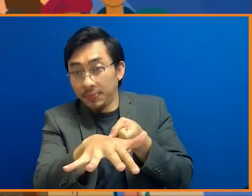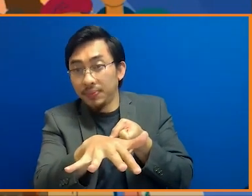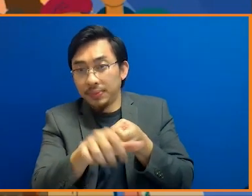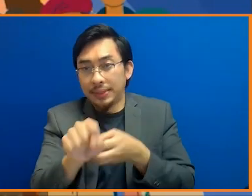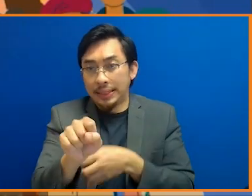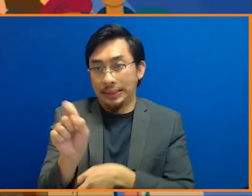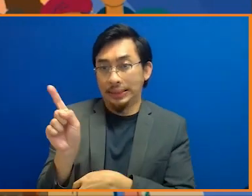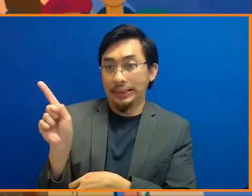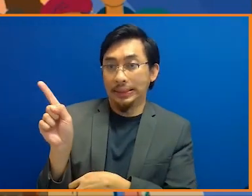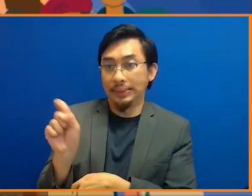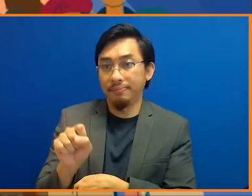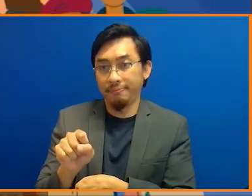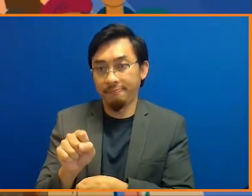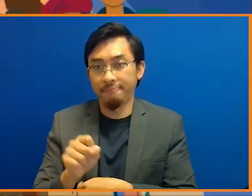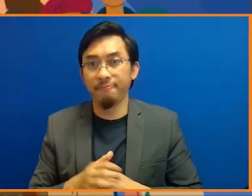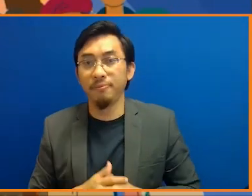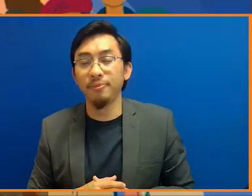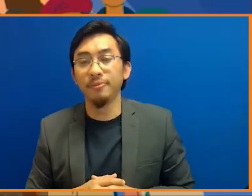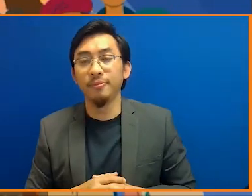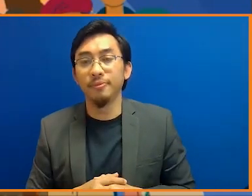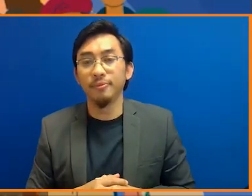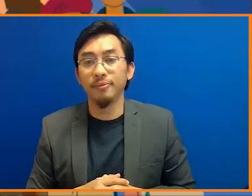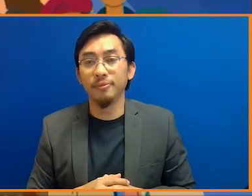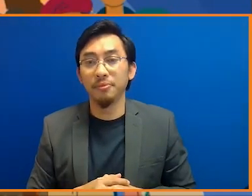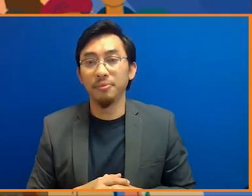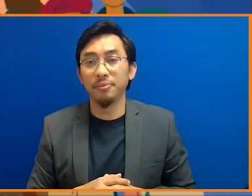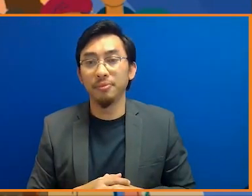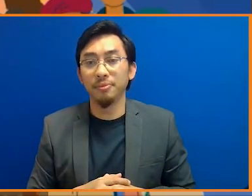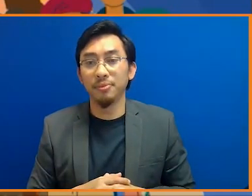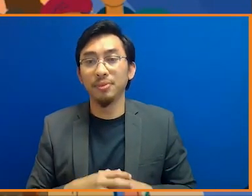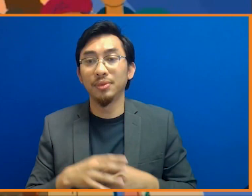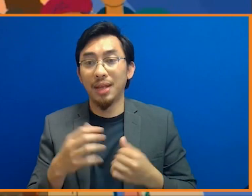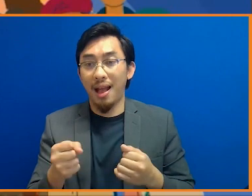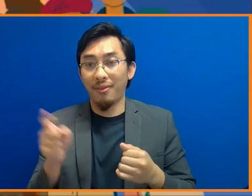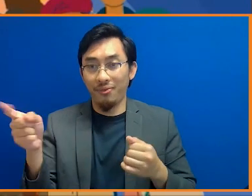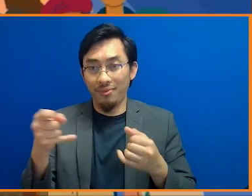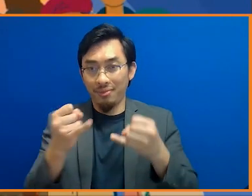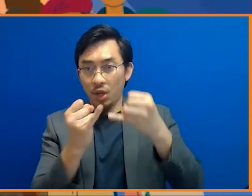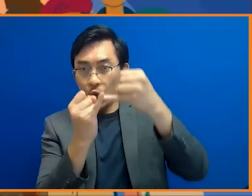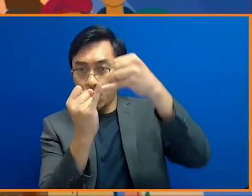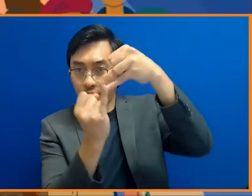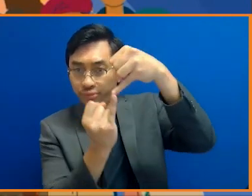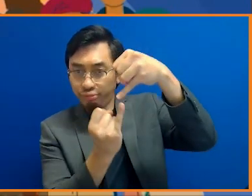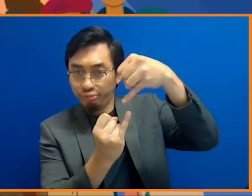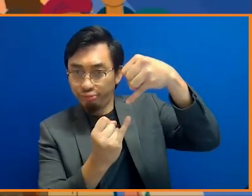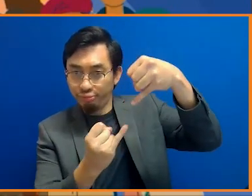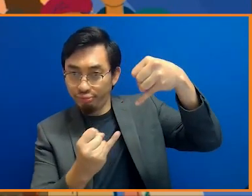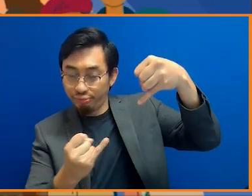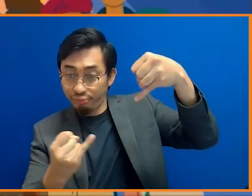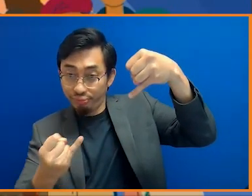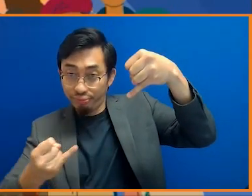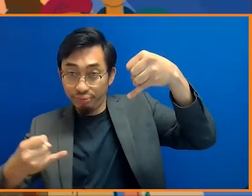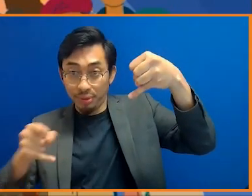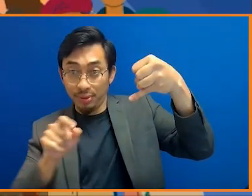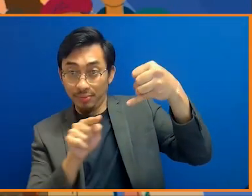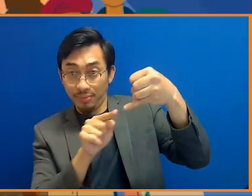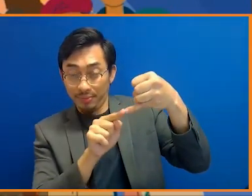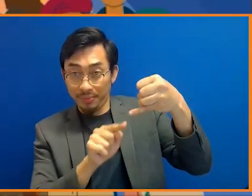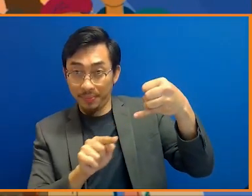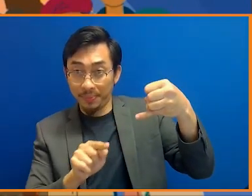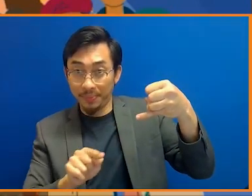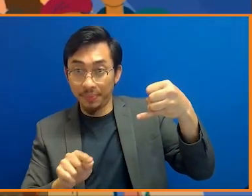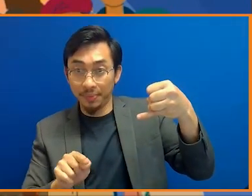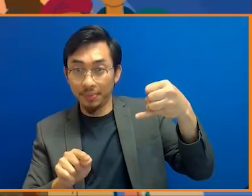right? So not very fancy one. And this is the cross